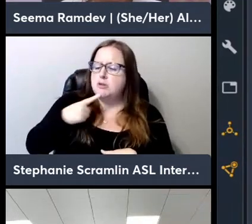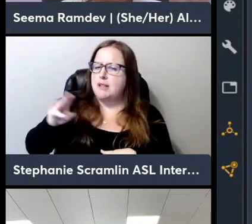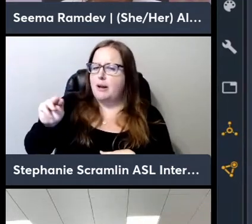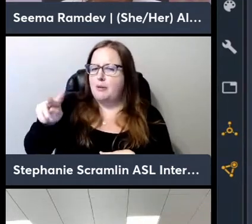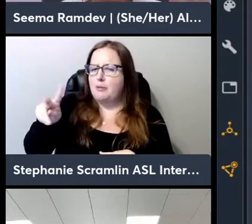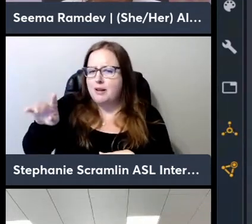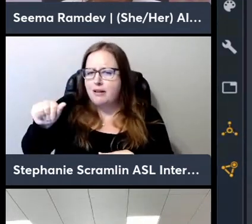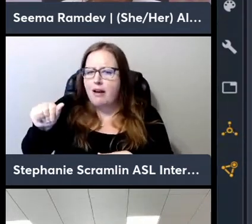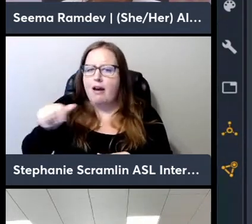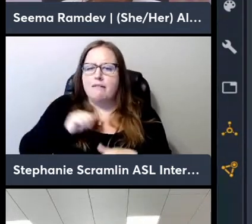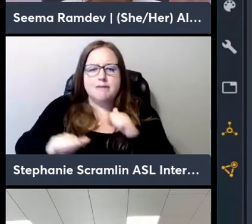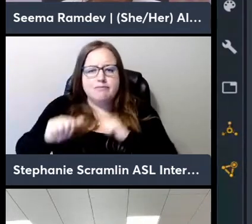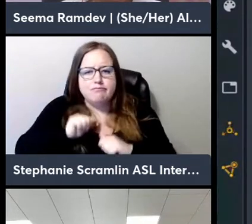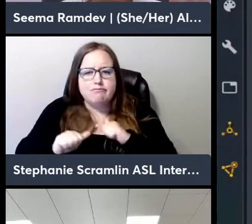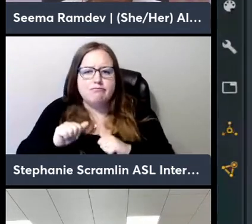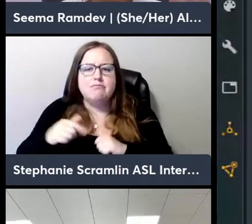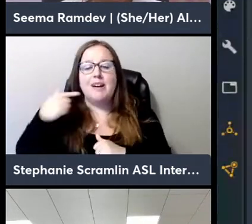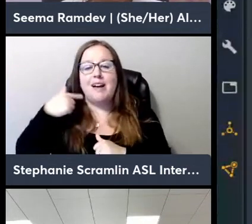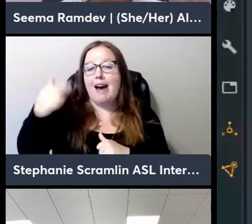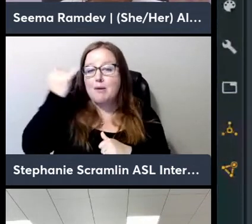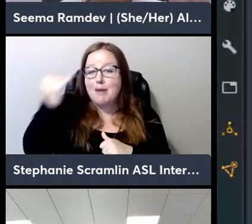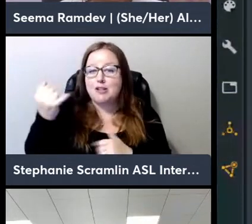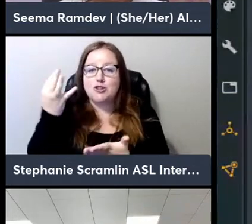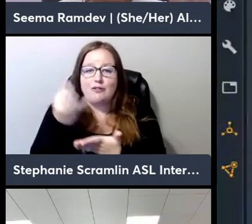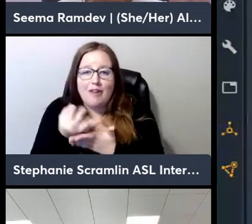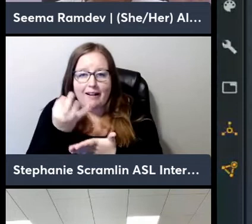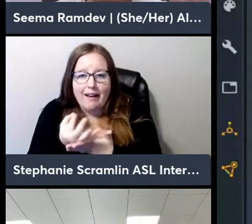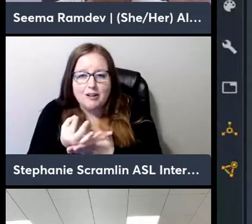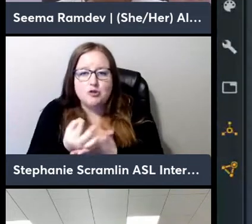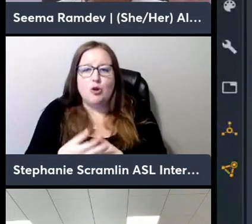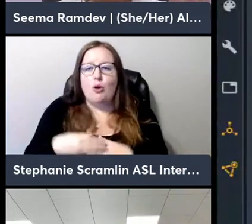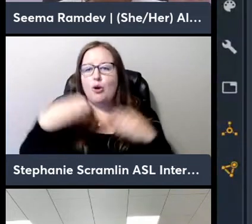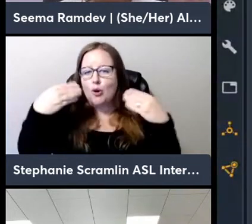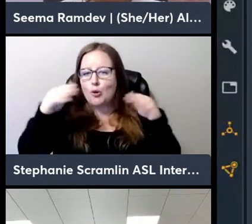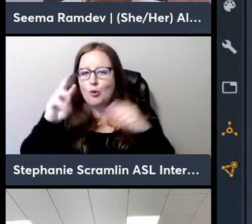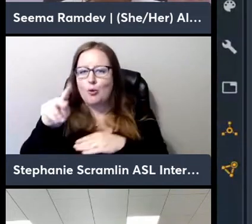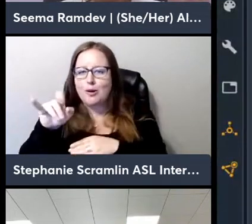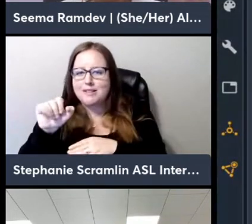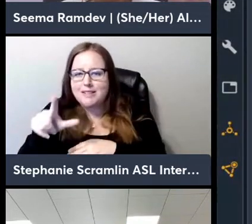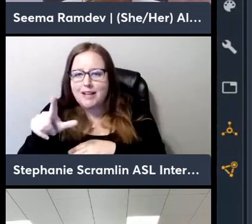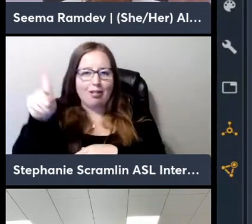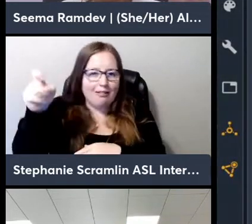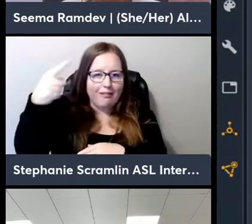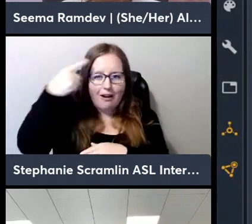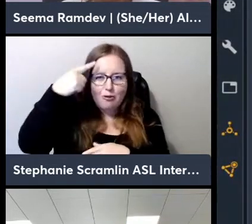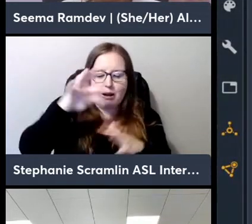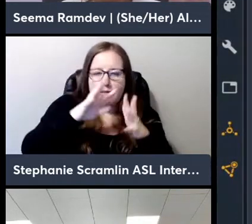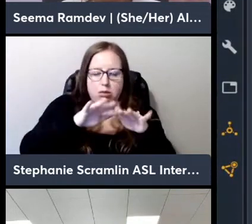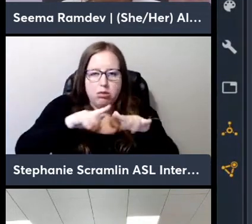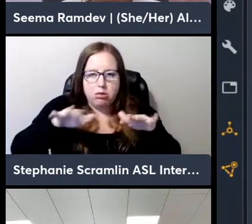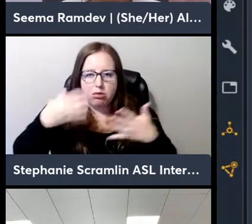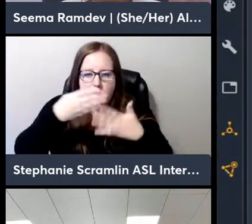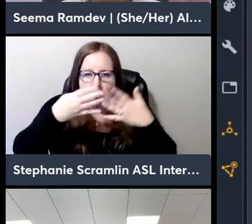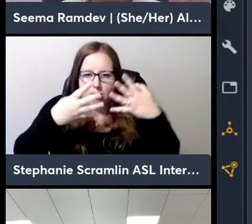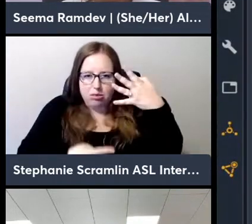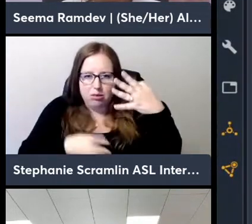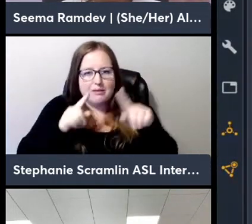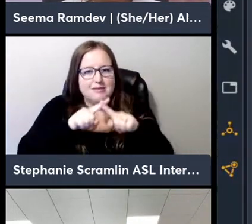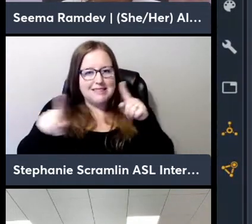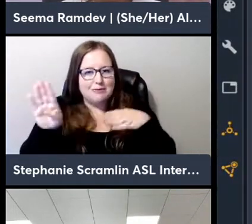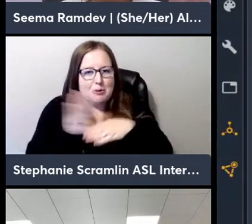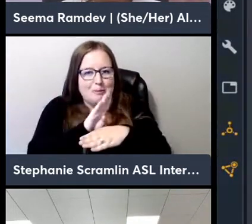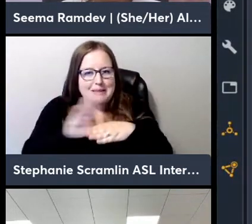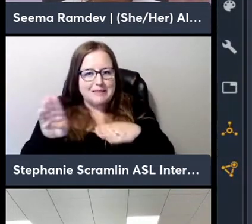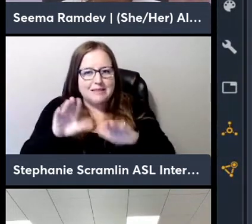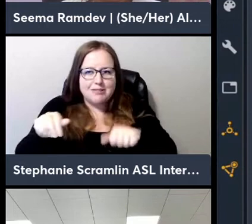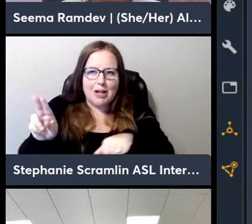I imagine there's probably like financial services, retail, transportation, entertainment, government, a whole lot of other Yes, verticals that may be able to take advantage